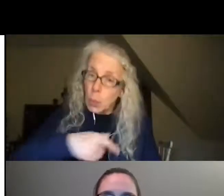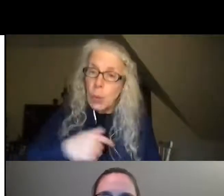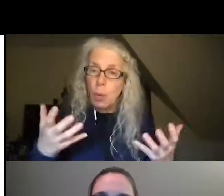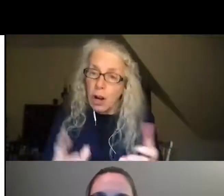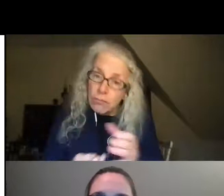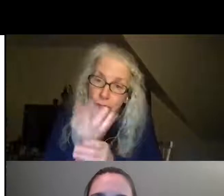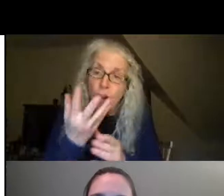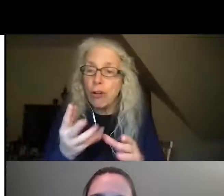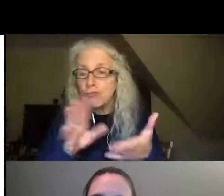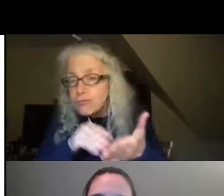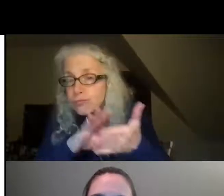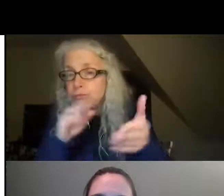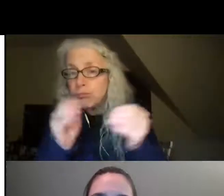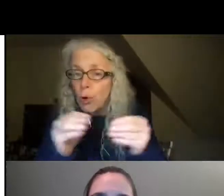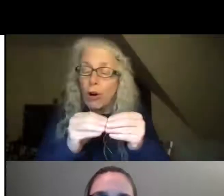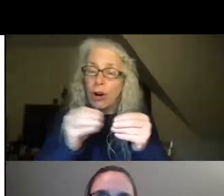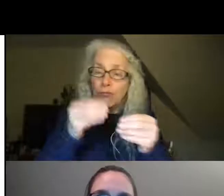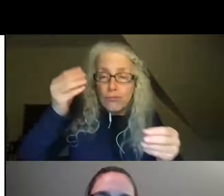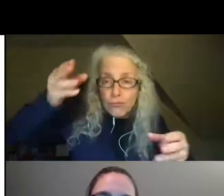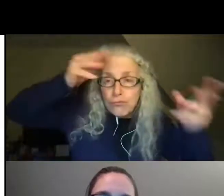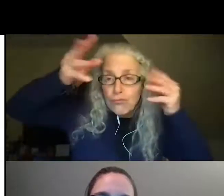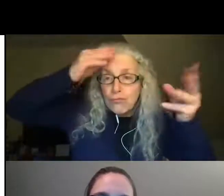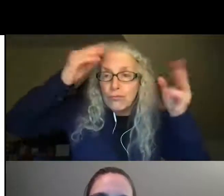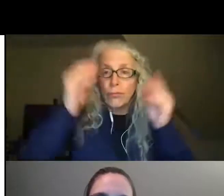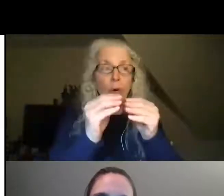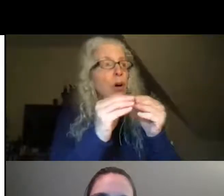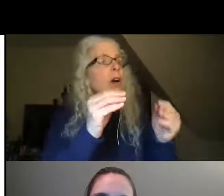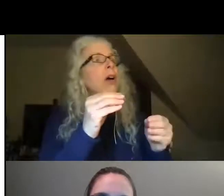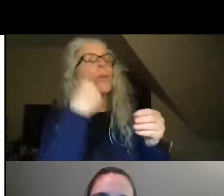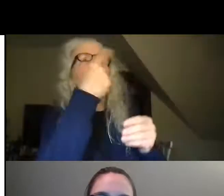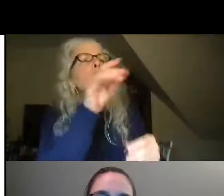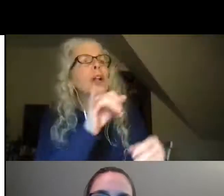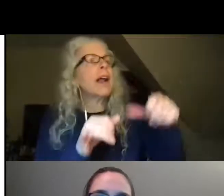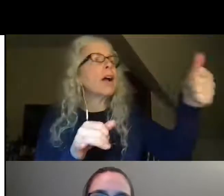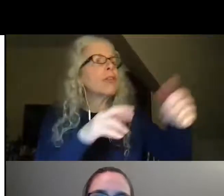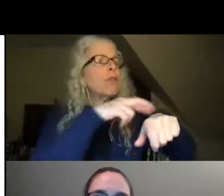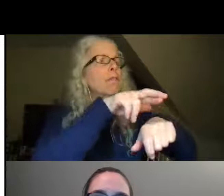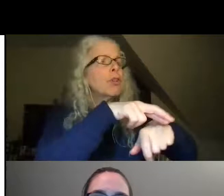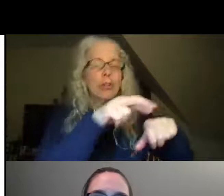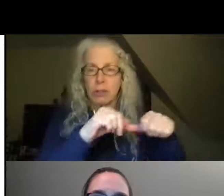grow and learn more about what other referral agencies are doing,